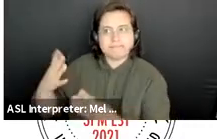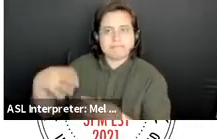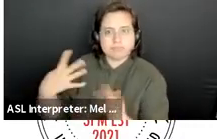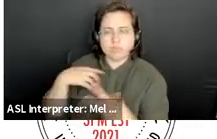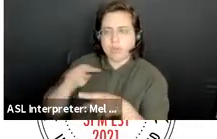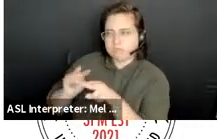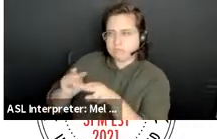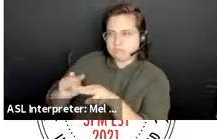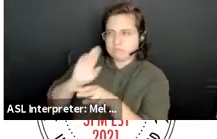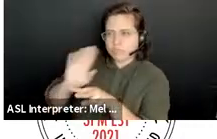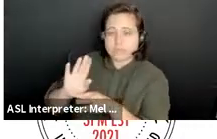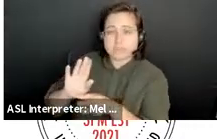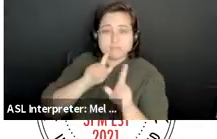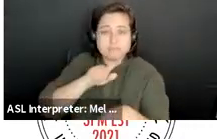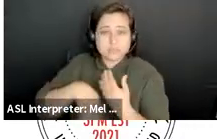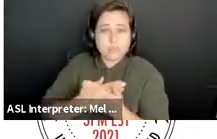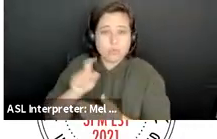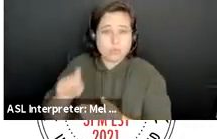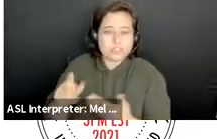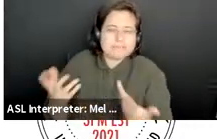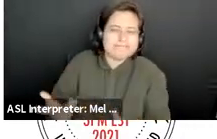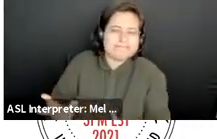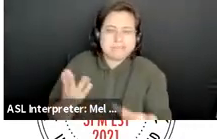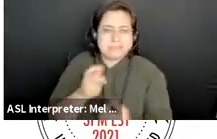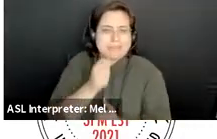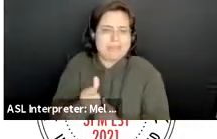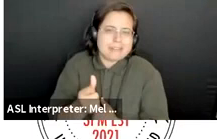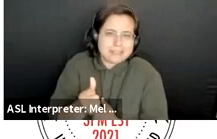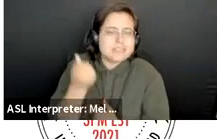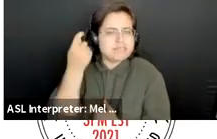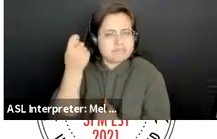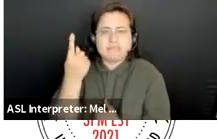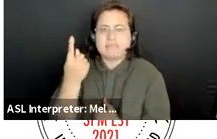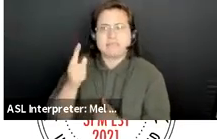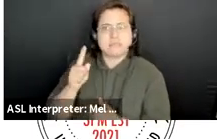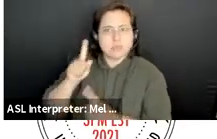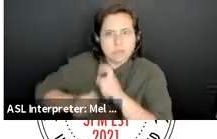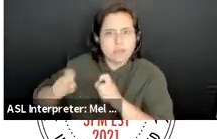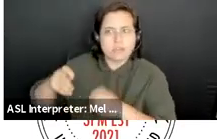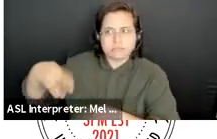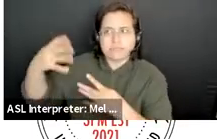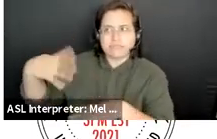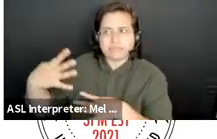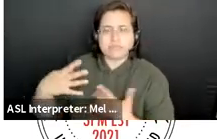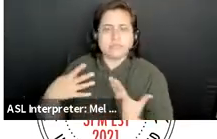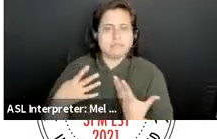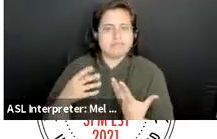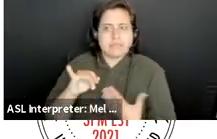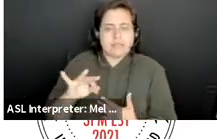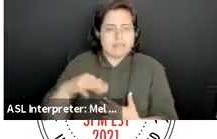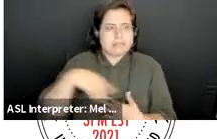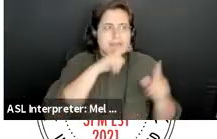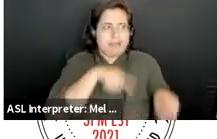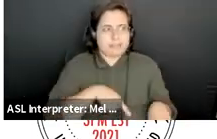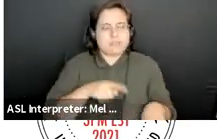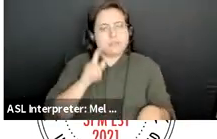get to everything and respond to them all. Please rest assured that all questions will continue to inform the guidance available on Artists